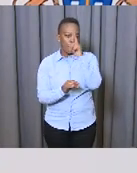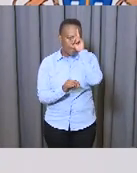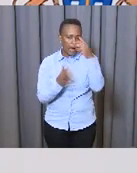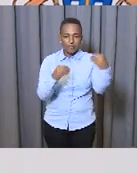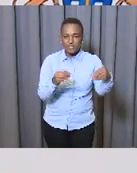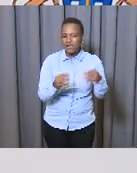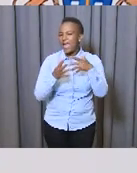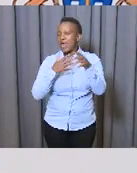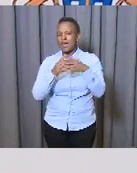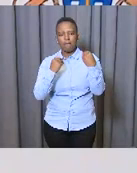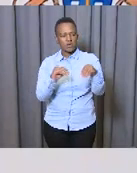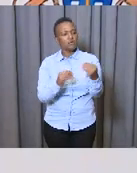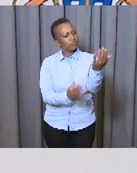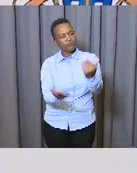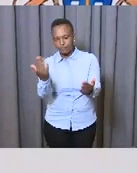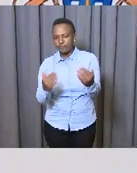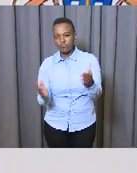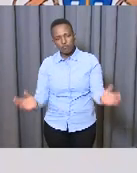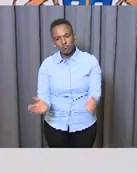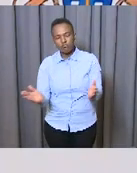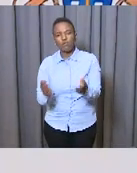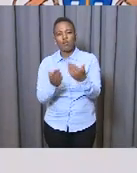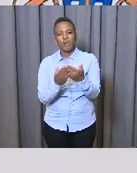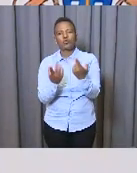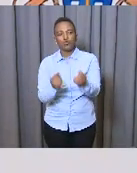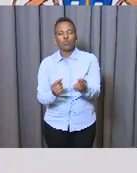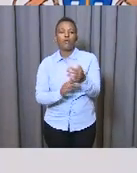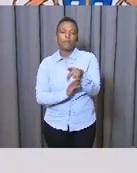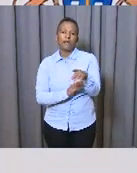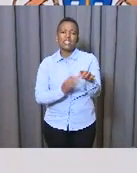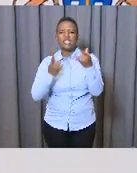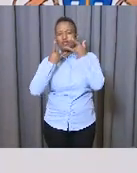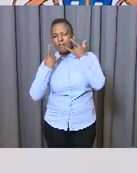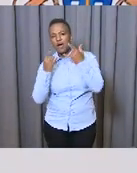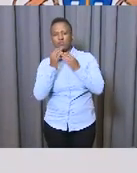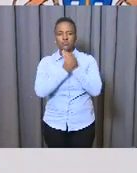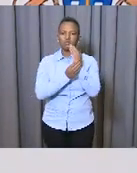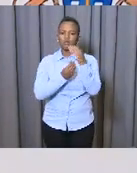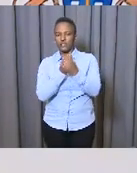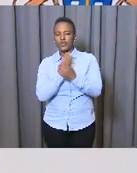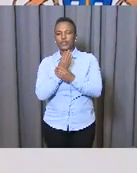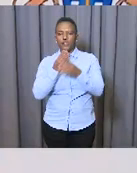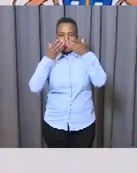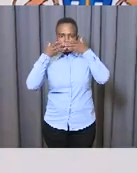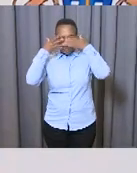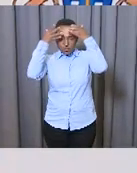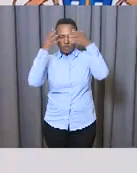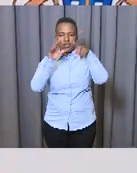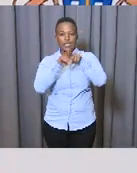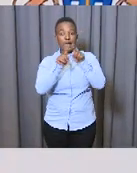of businesses we have that are Gauteng-based. We're encouraging them. Our team, led by our